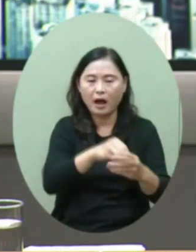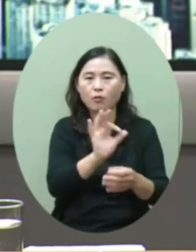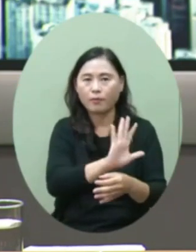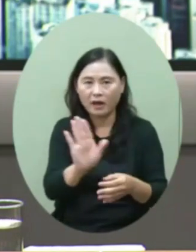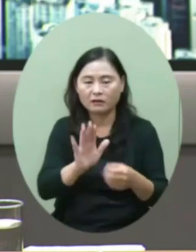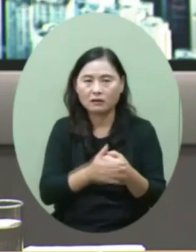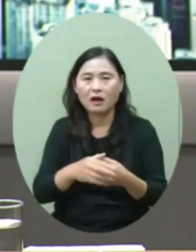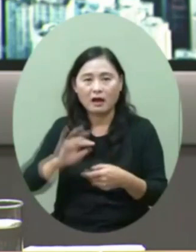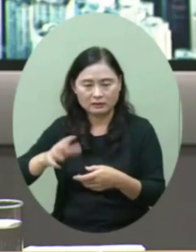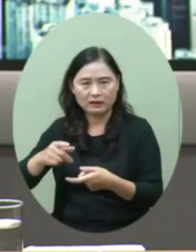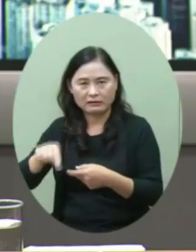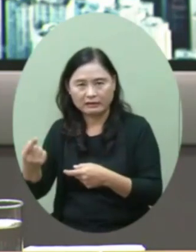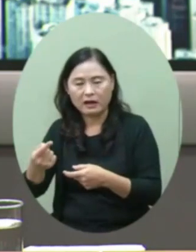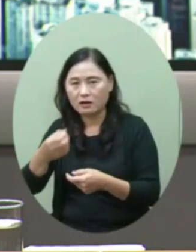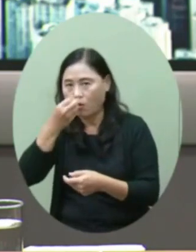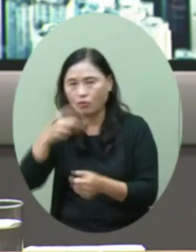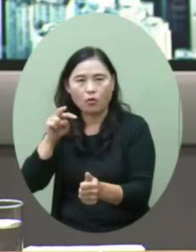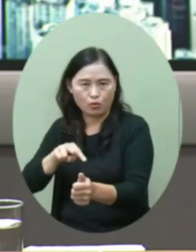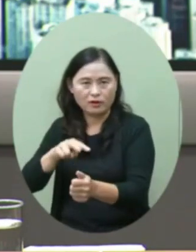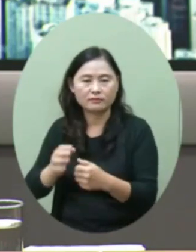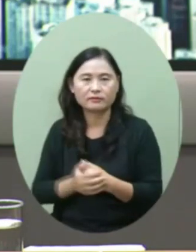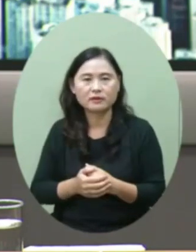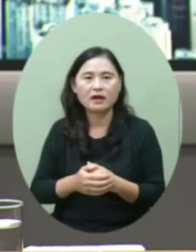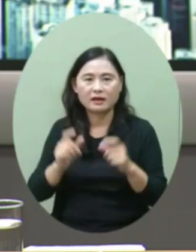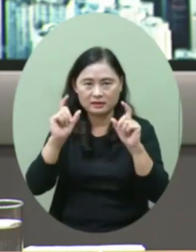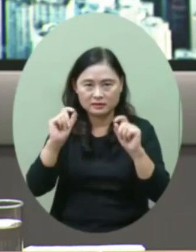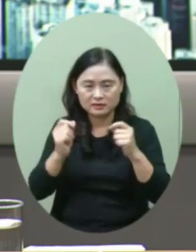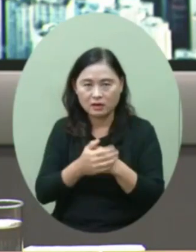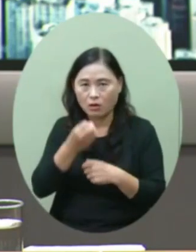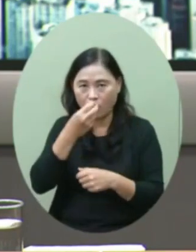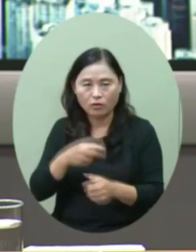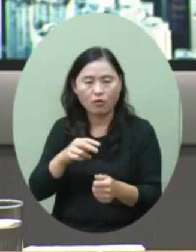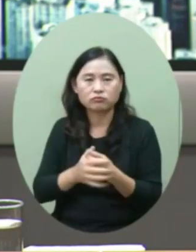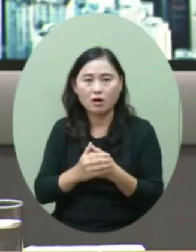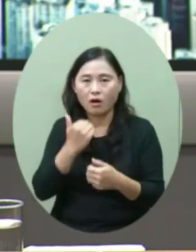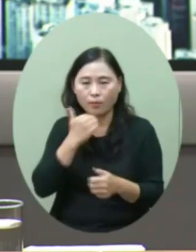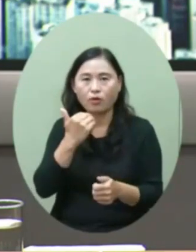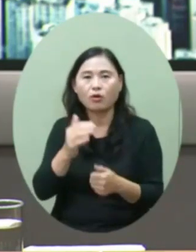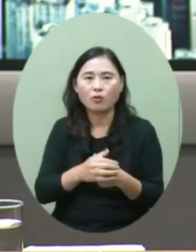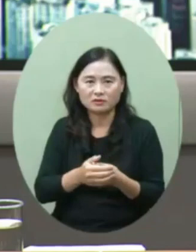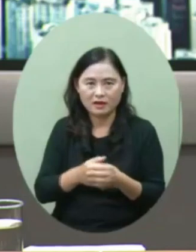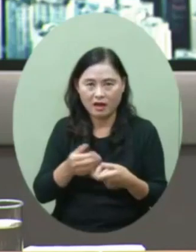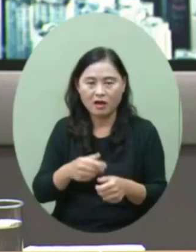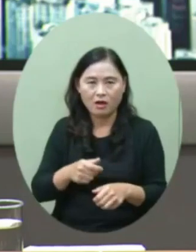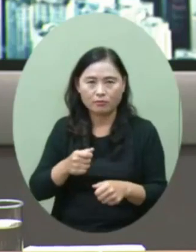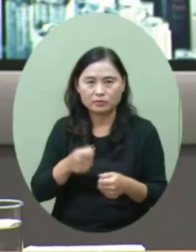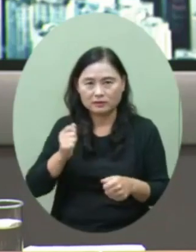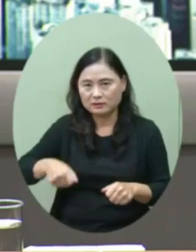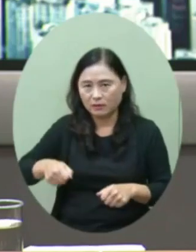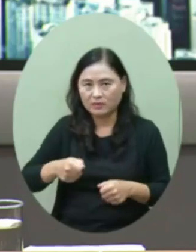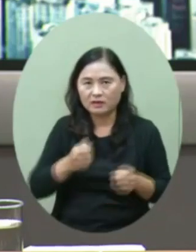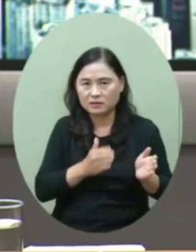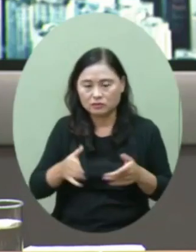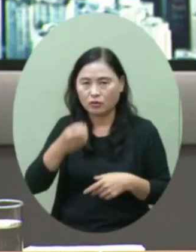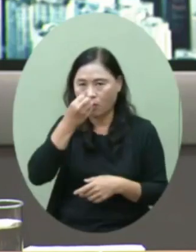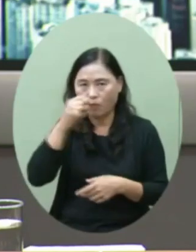the Hong Kong SAR shall have jurisdictions over cases concerning offences under this law, except under the circumstances specified